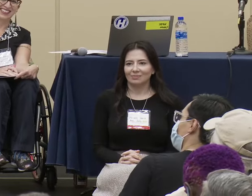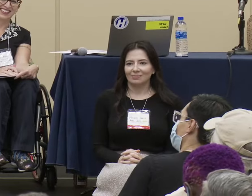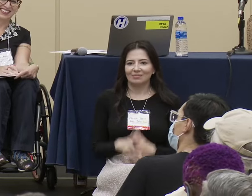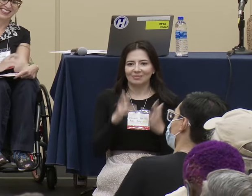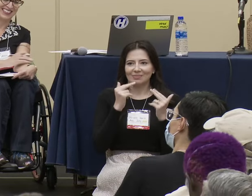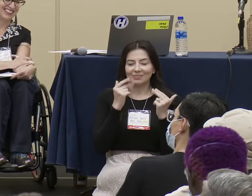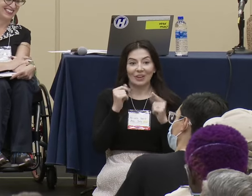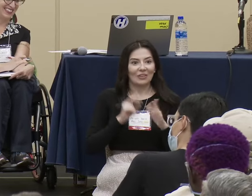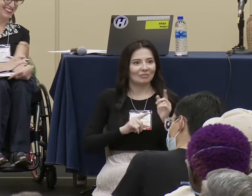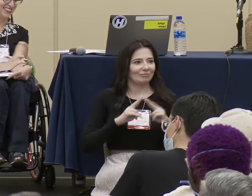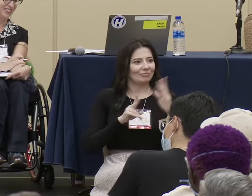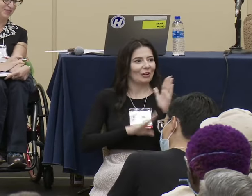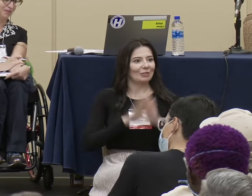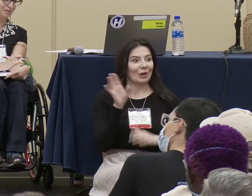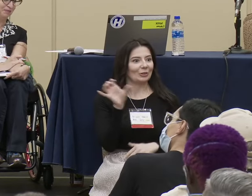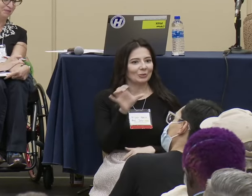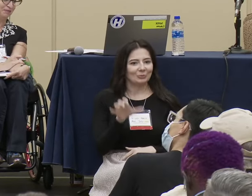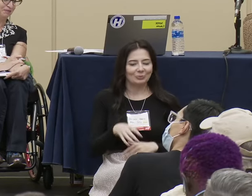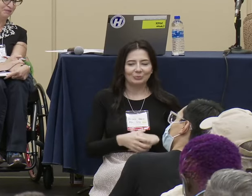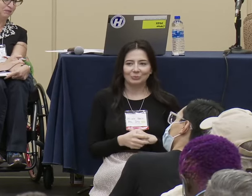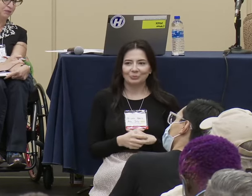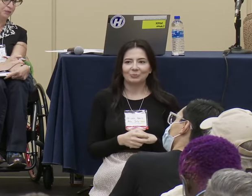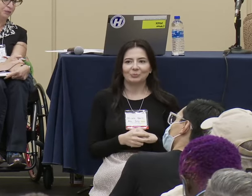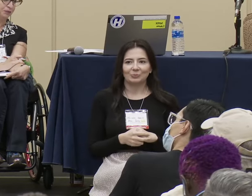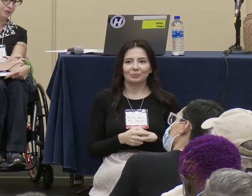I'm very tall too.